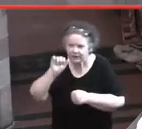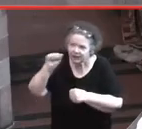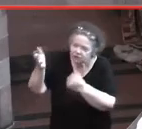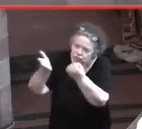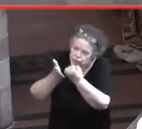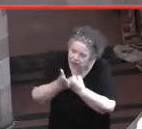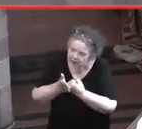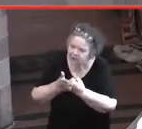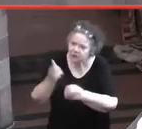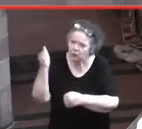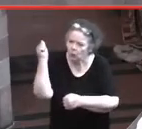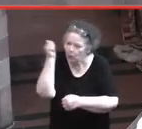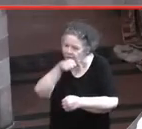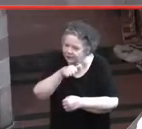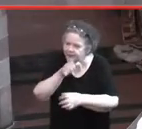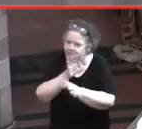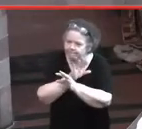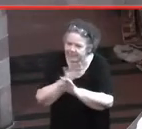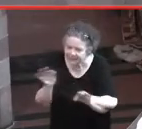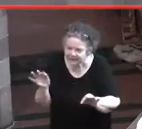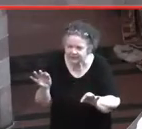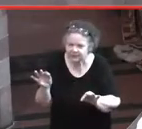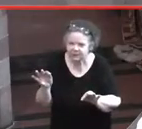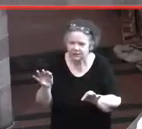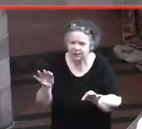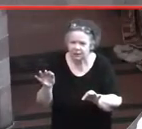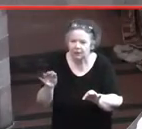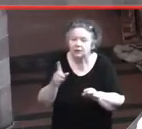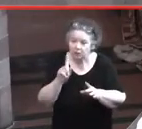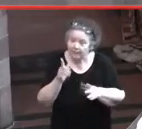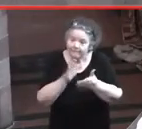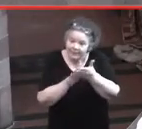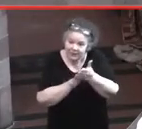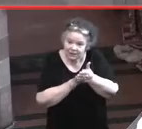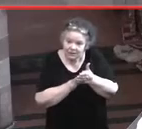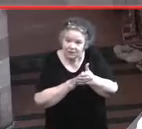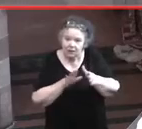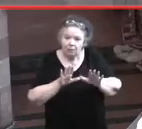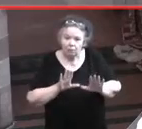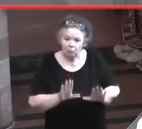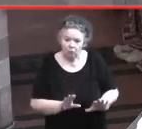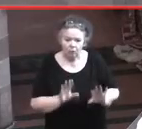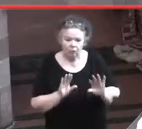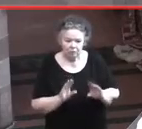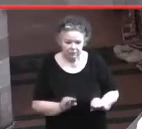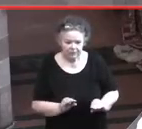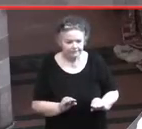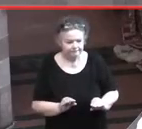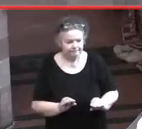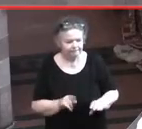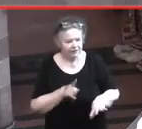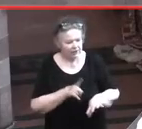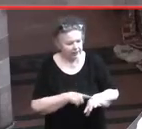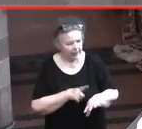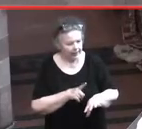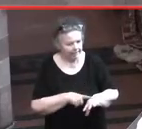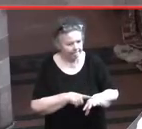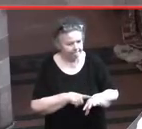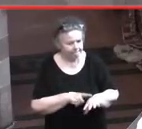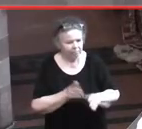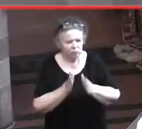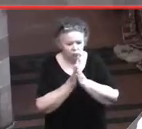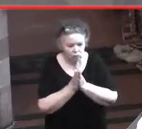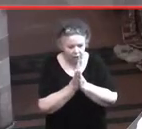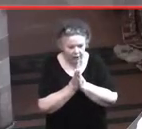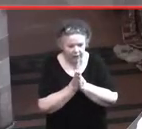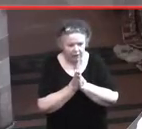and peace of the Spirit, means that we must give time to pause, time to pray,